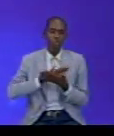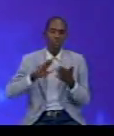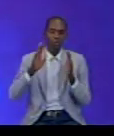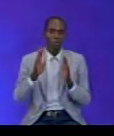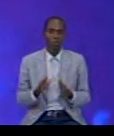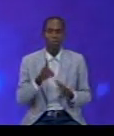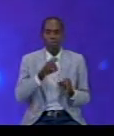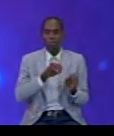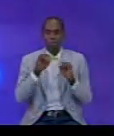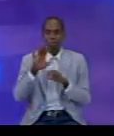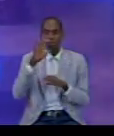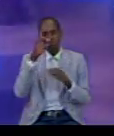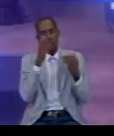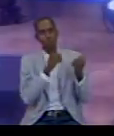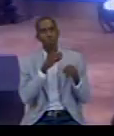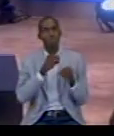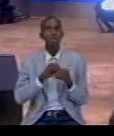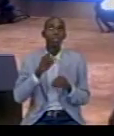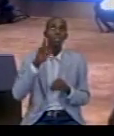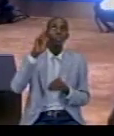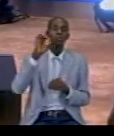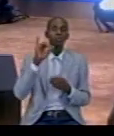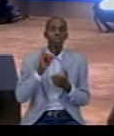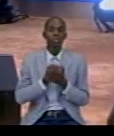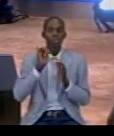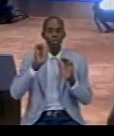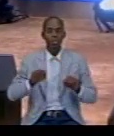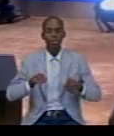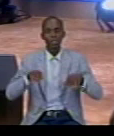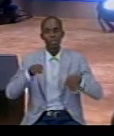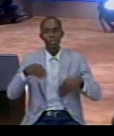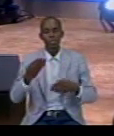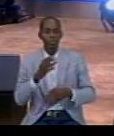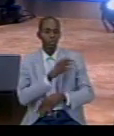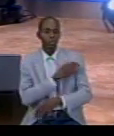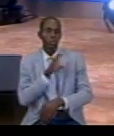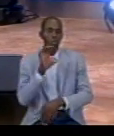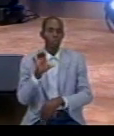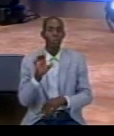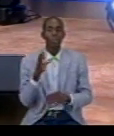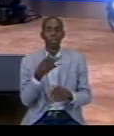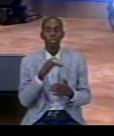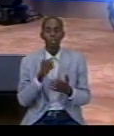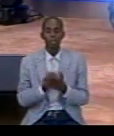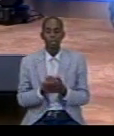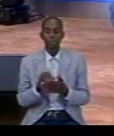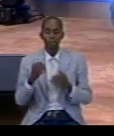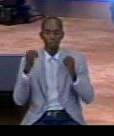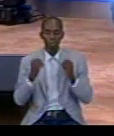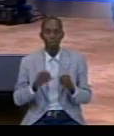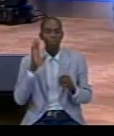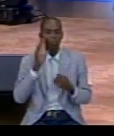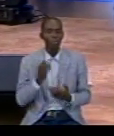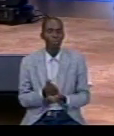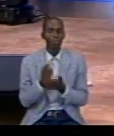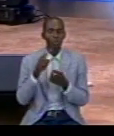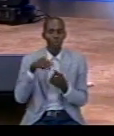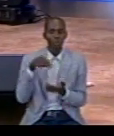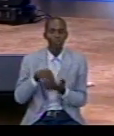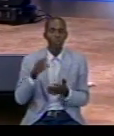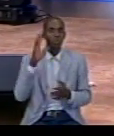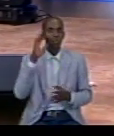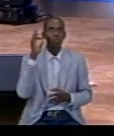your trust in him so that he can empower you. And that power will make you to stand. And then you'll be witnesses unto him